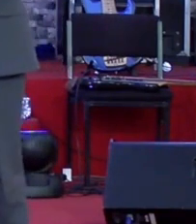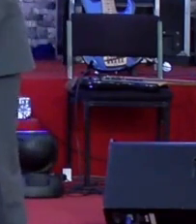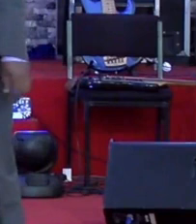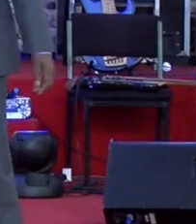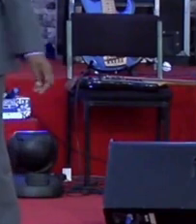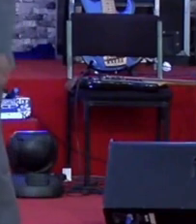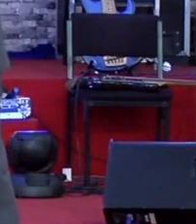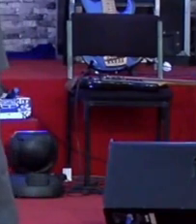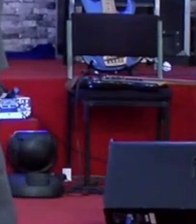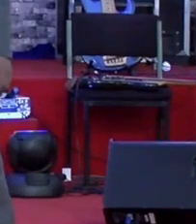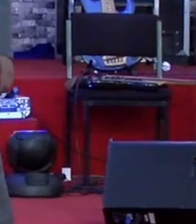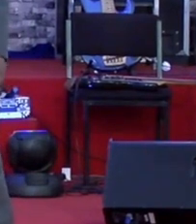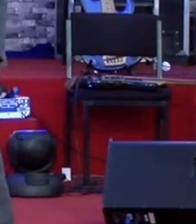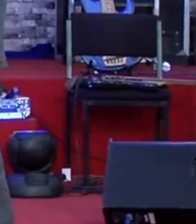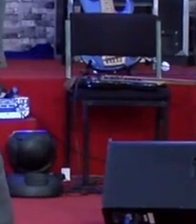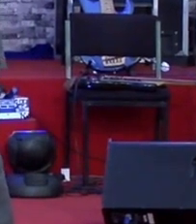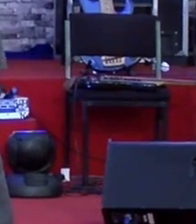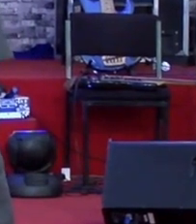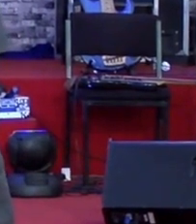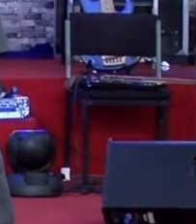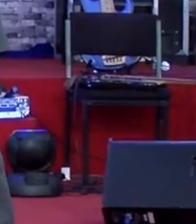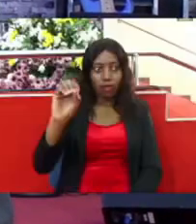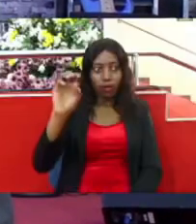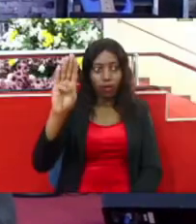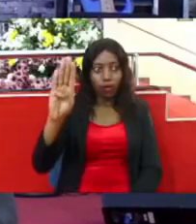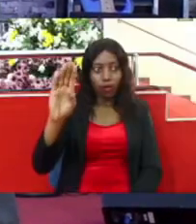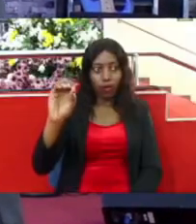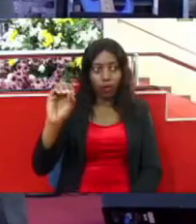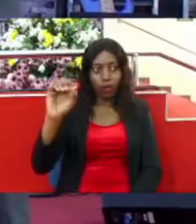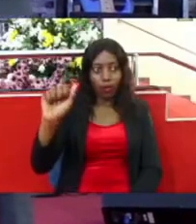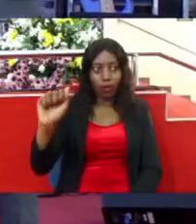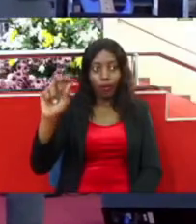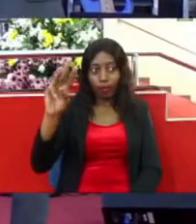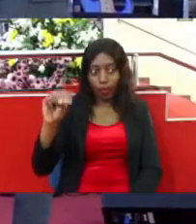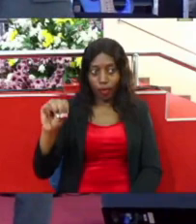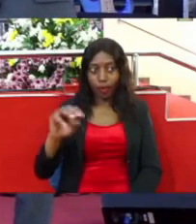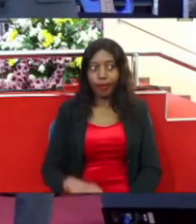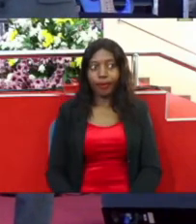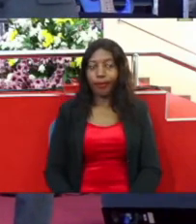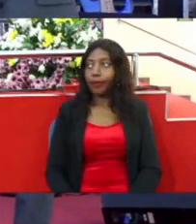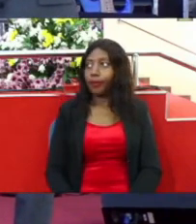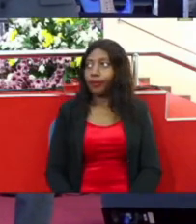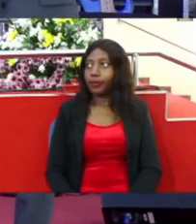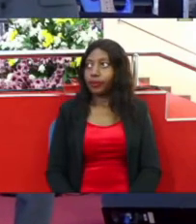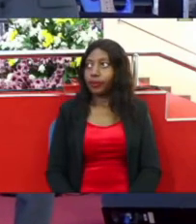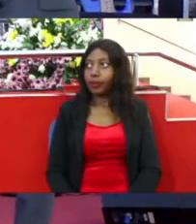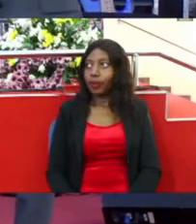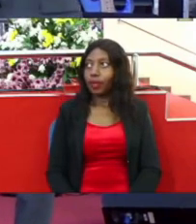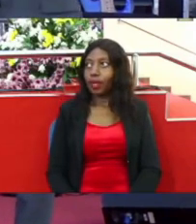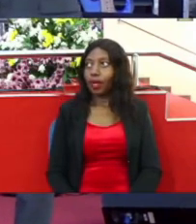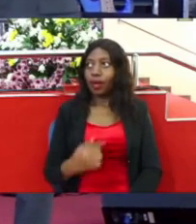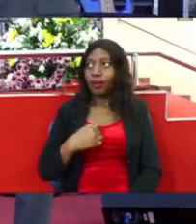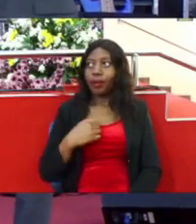Jeroboam wa pili. The reference to that is in 2 Kings chapter number 14 verse number 25. Katika wafalme wa pili. Now I wanted to look into the